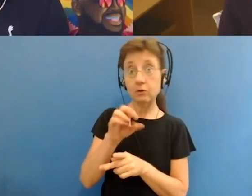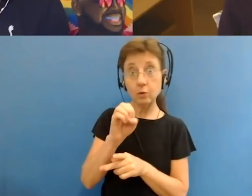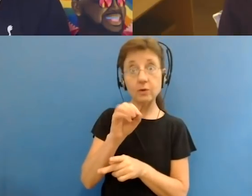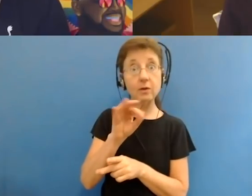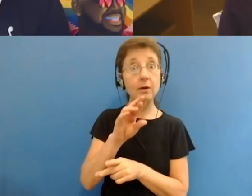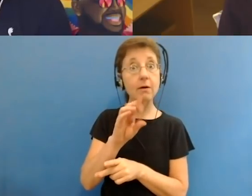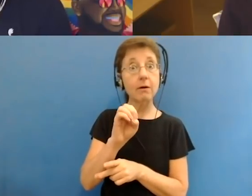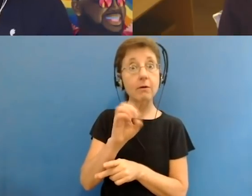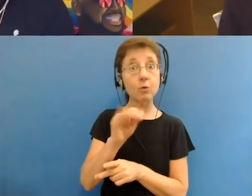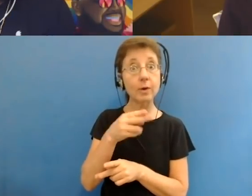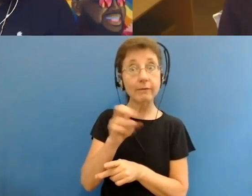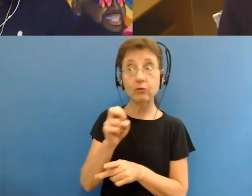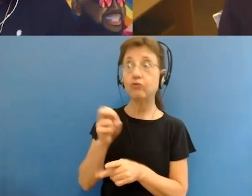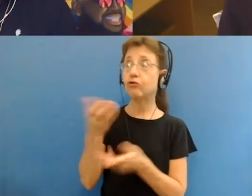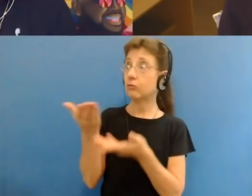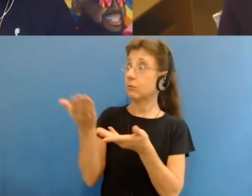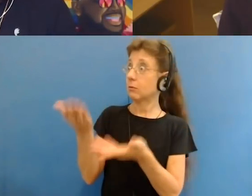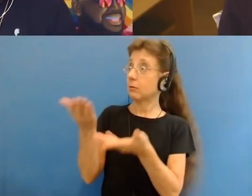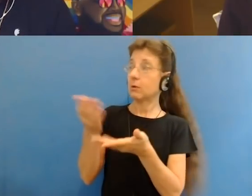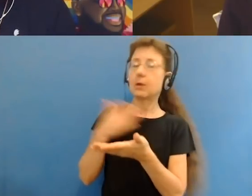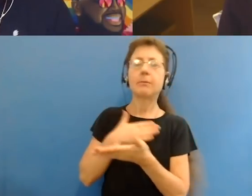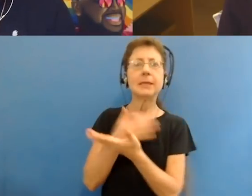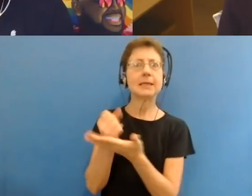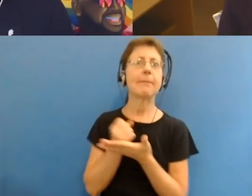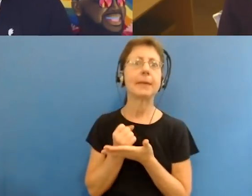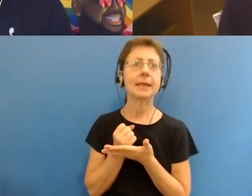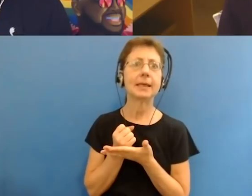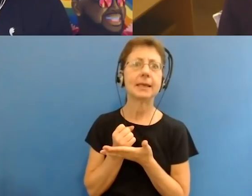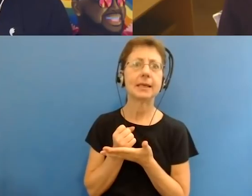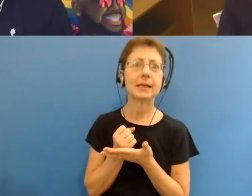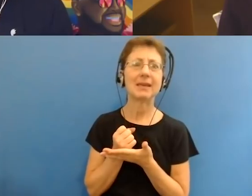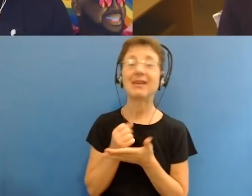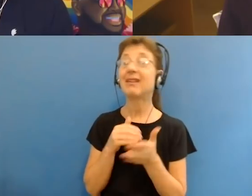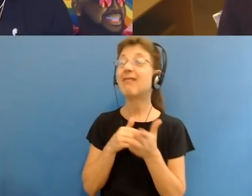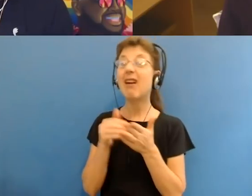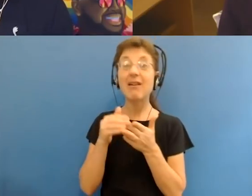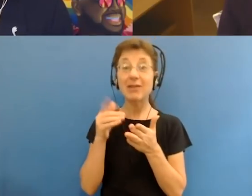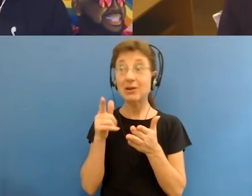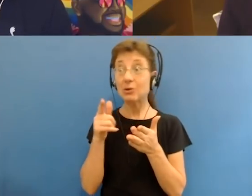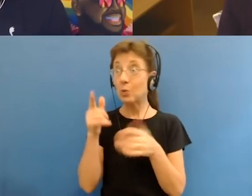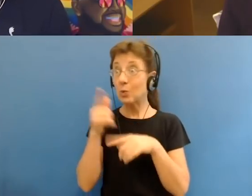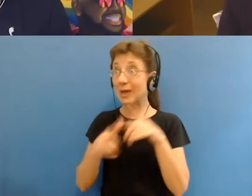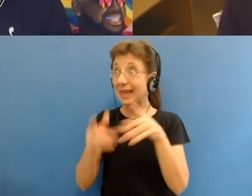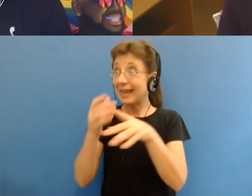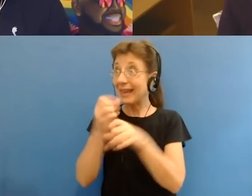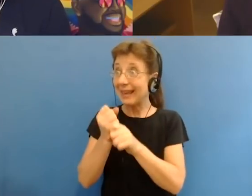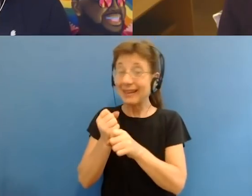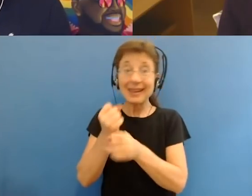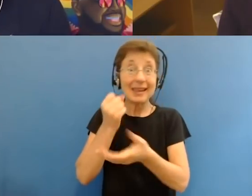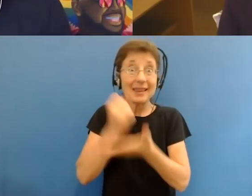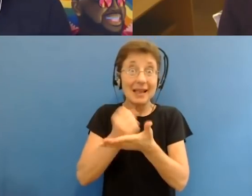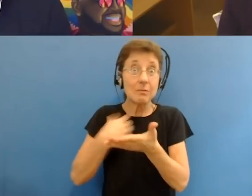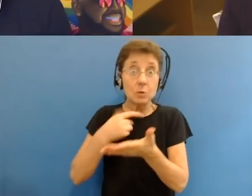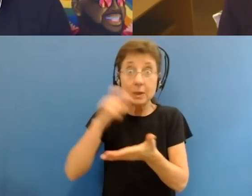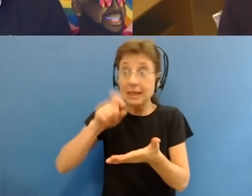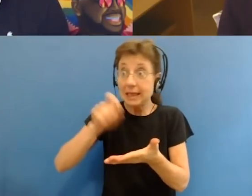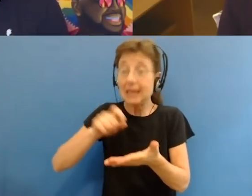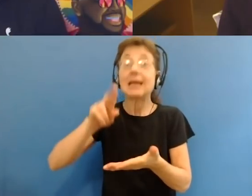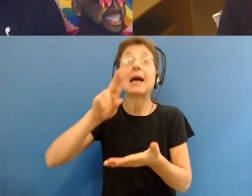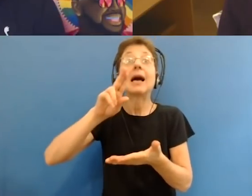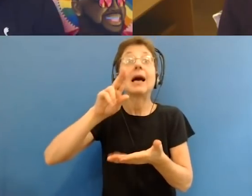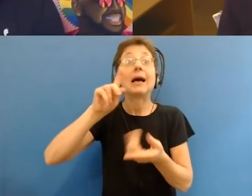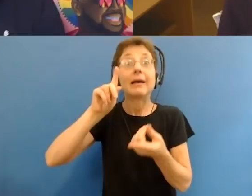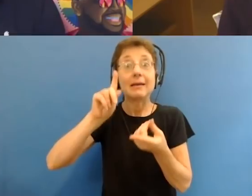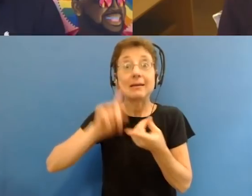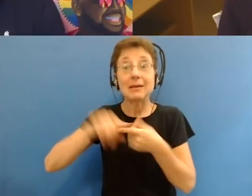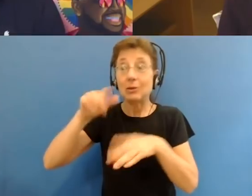sources of refuge to emerge, because often we can't get the help we need until we call into the space for